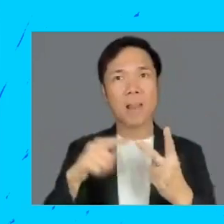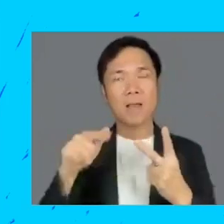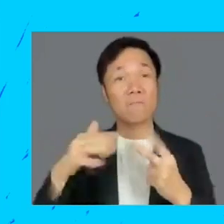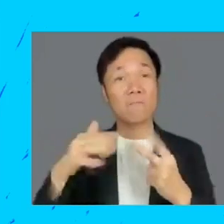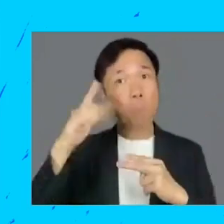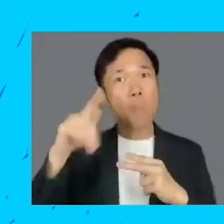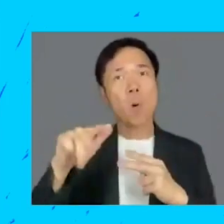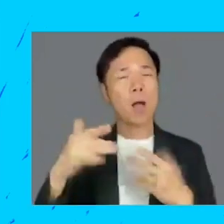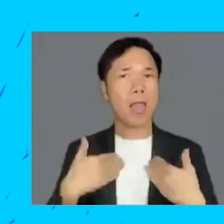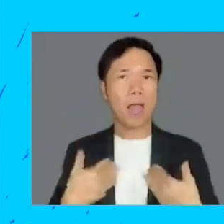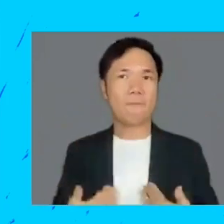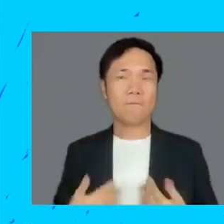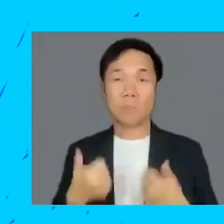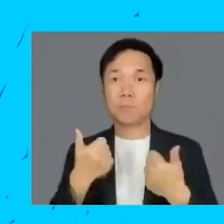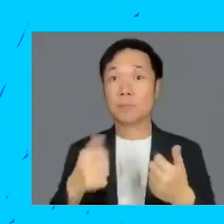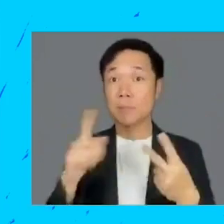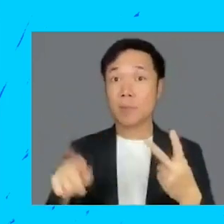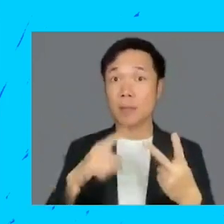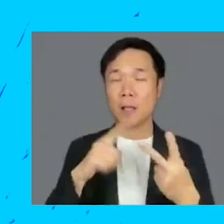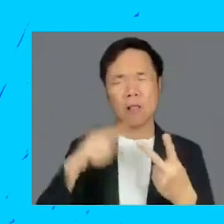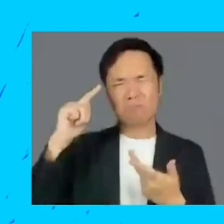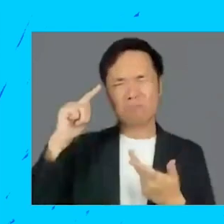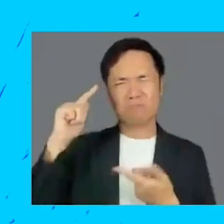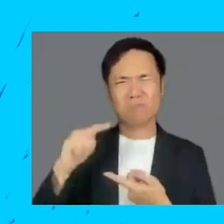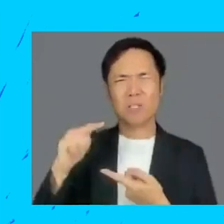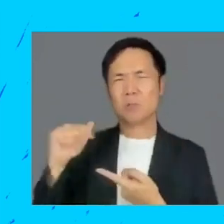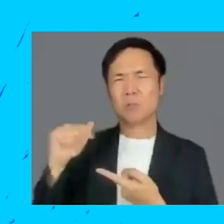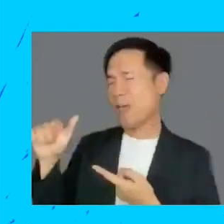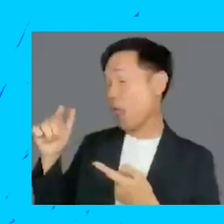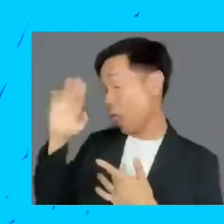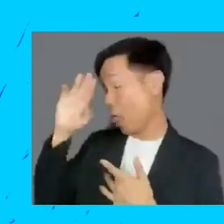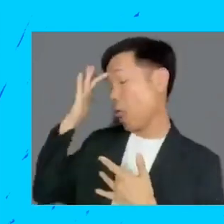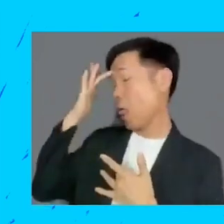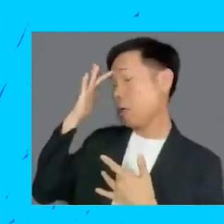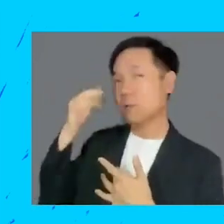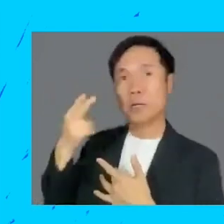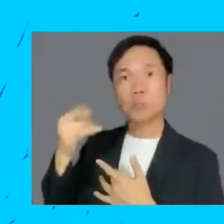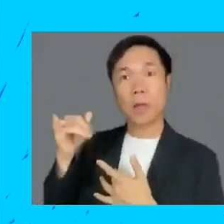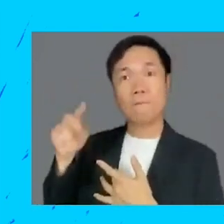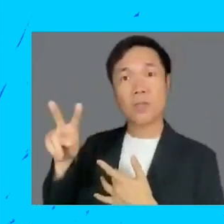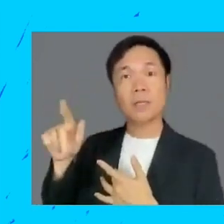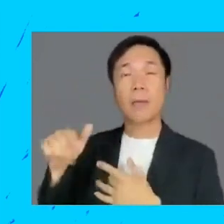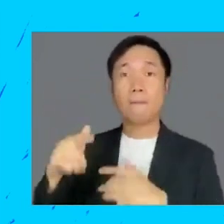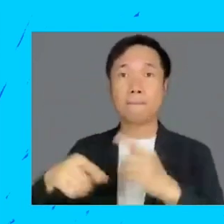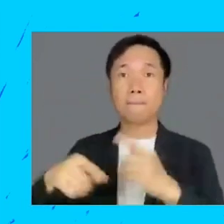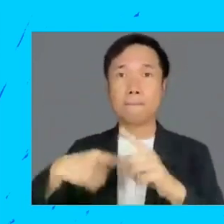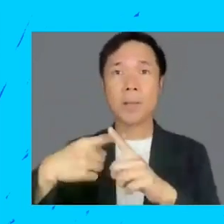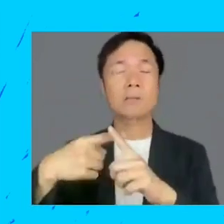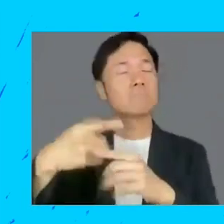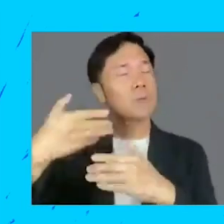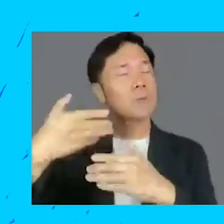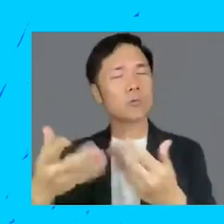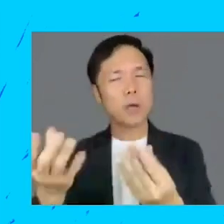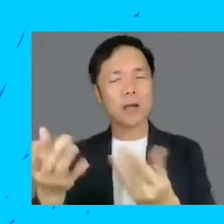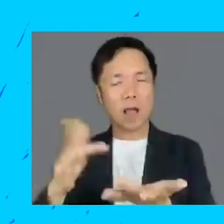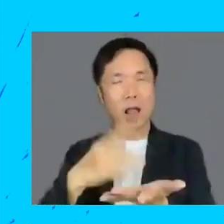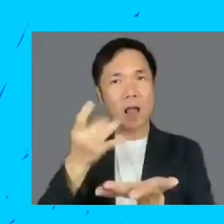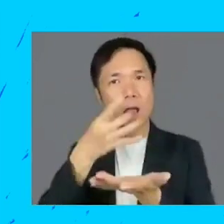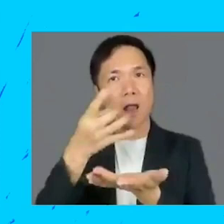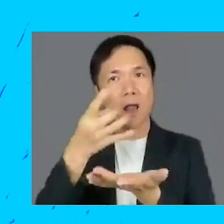health, including reduced HIV risk or increased adherence to treatment, and more educational attainment